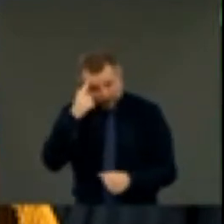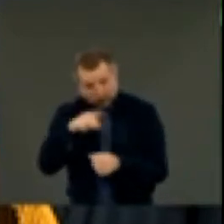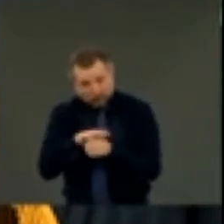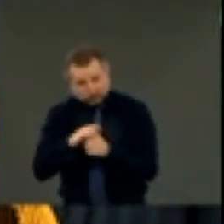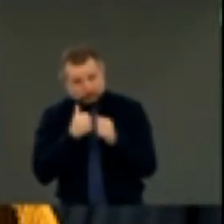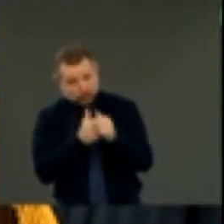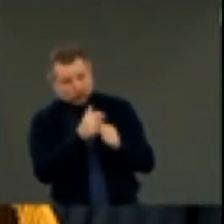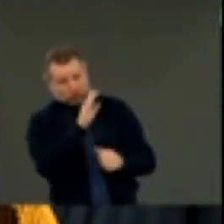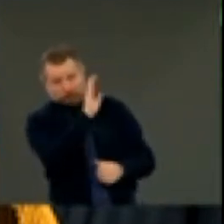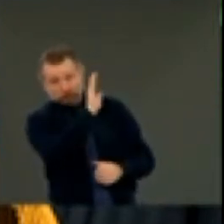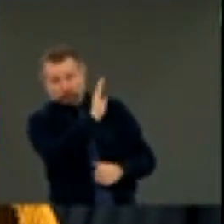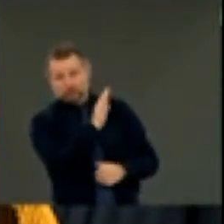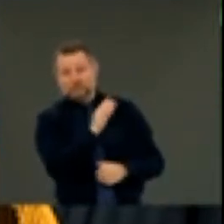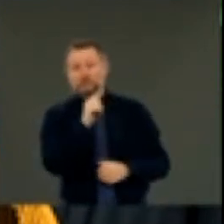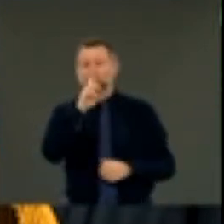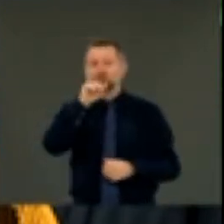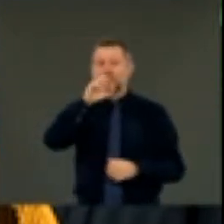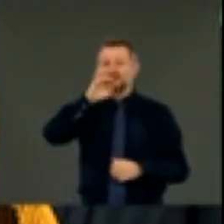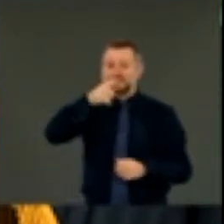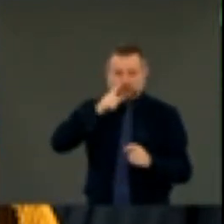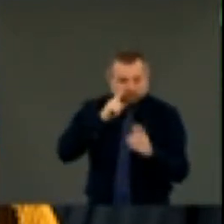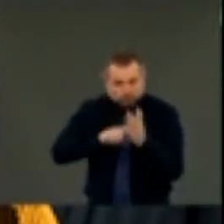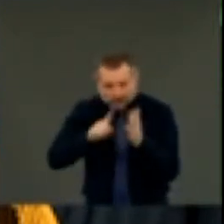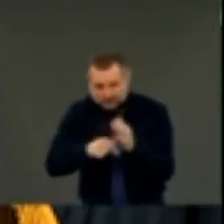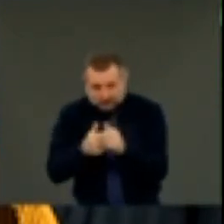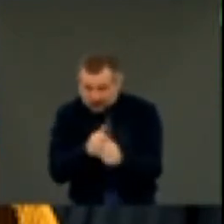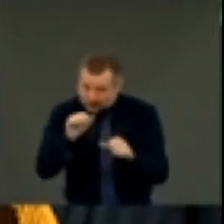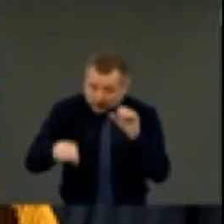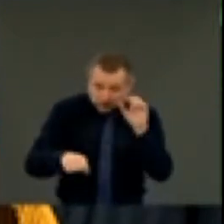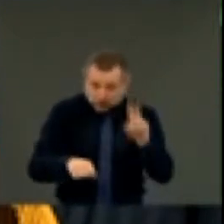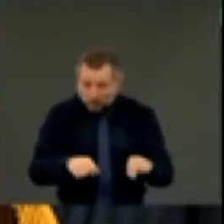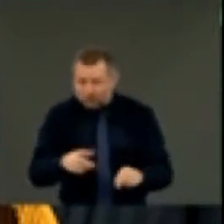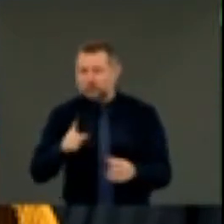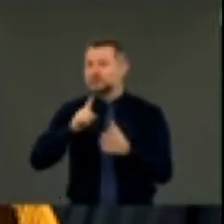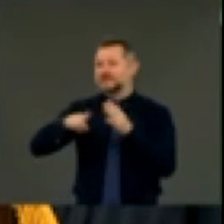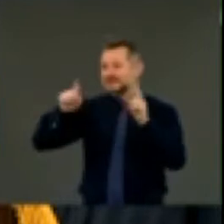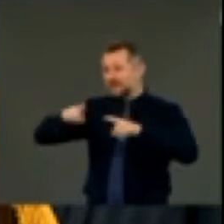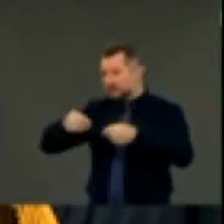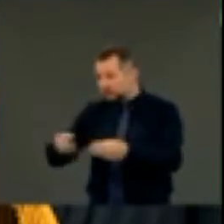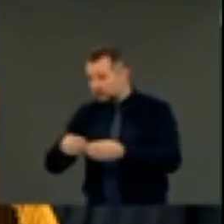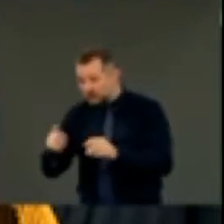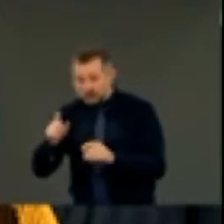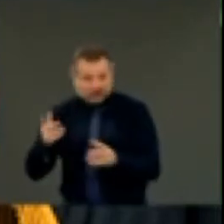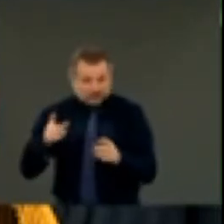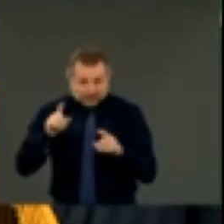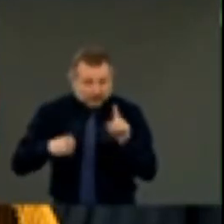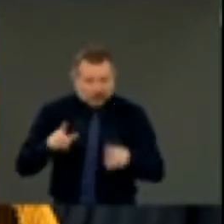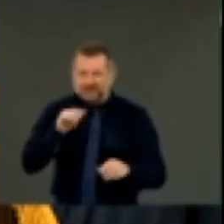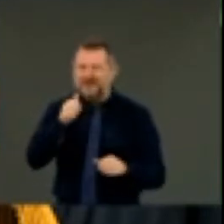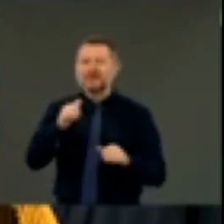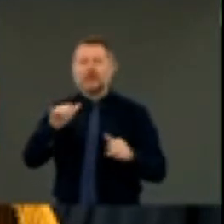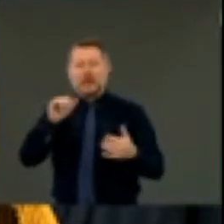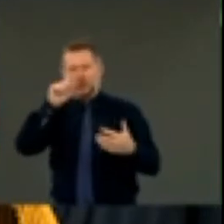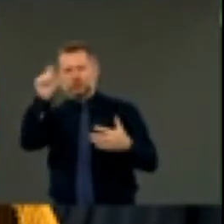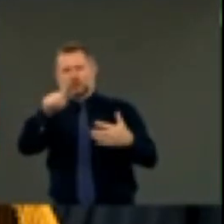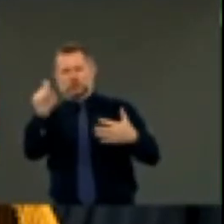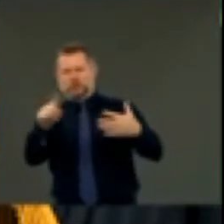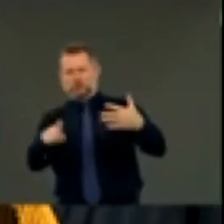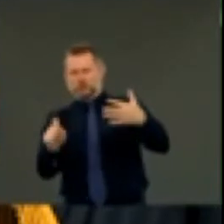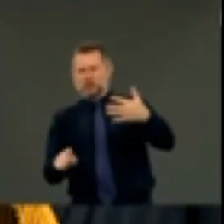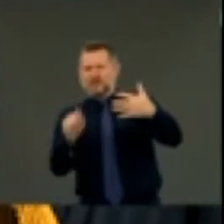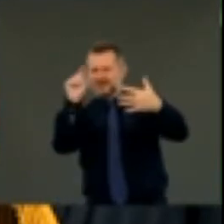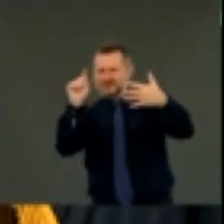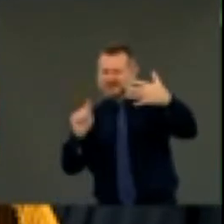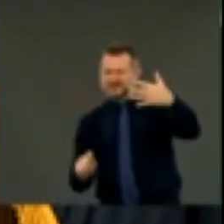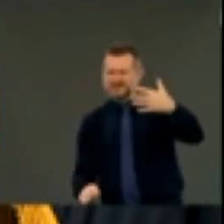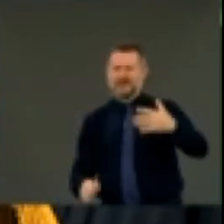the testing and compliance? Question mark. So to say today, as we sit